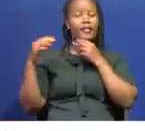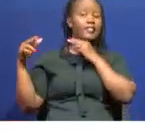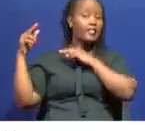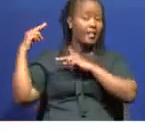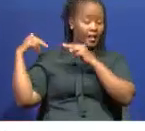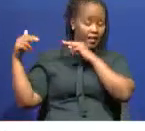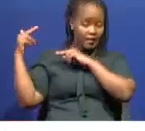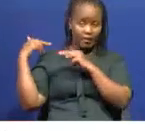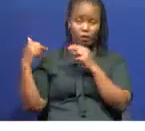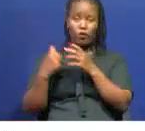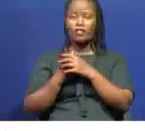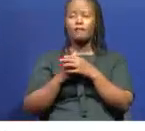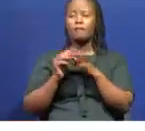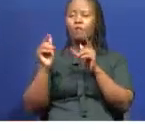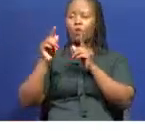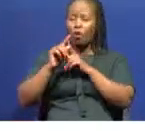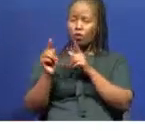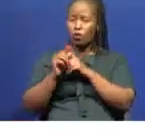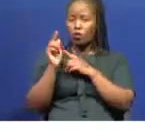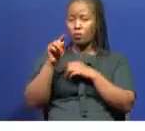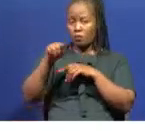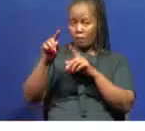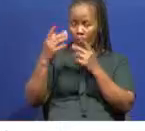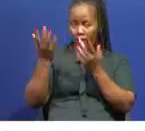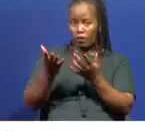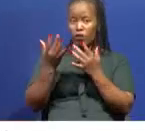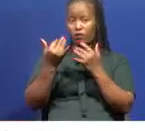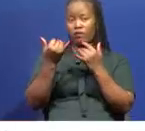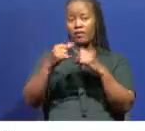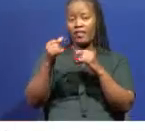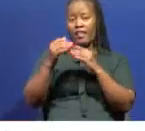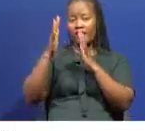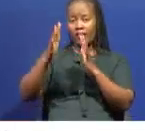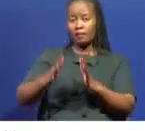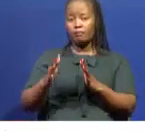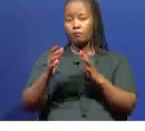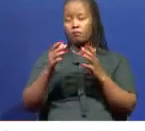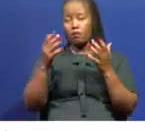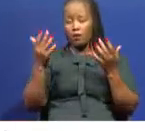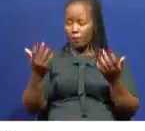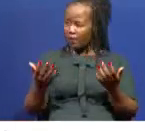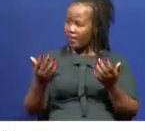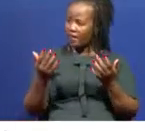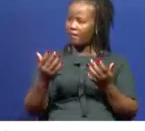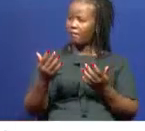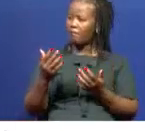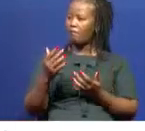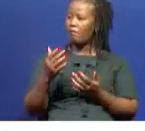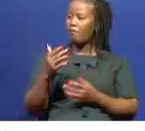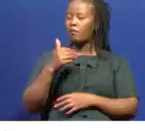history of golf, and him as a colored player out there,